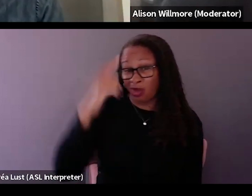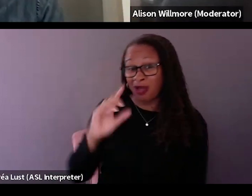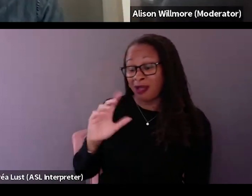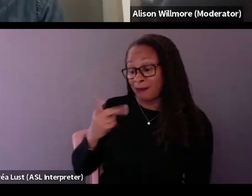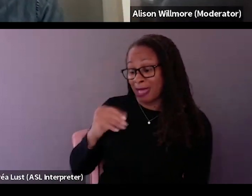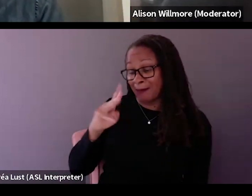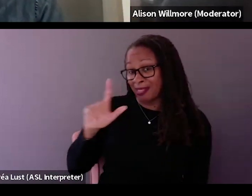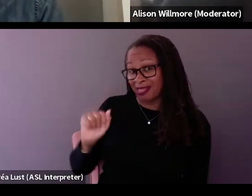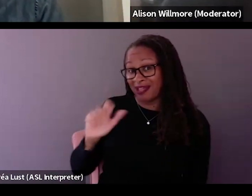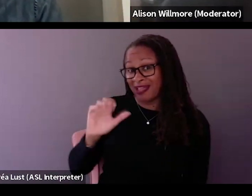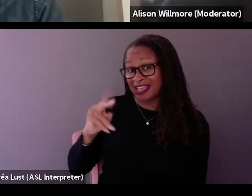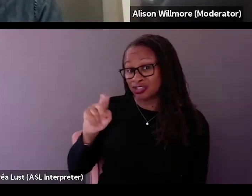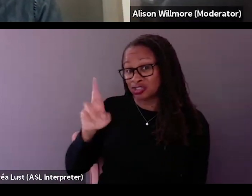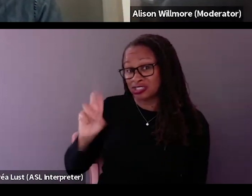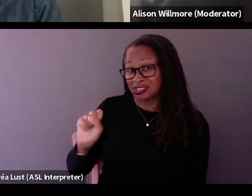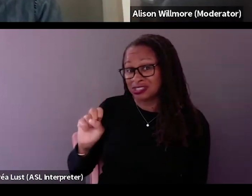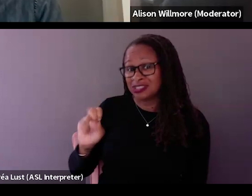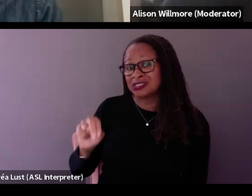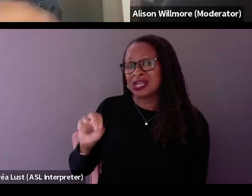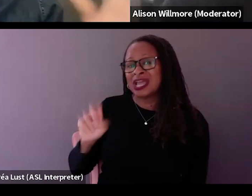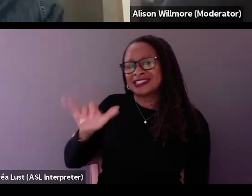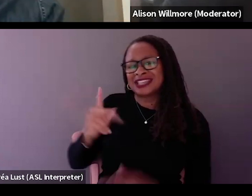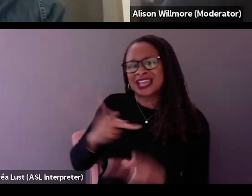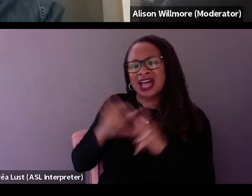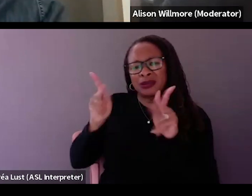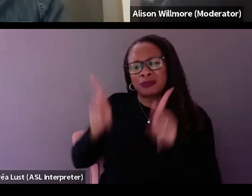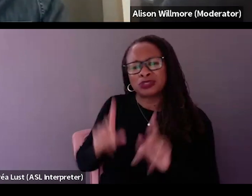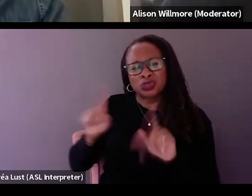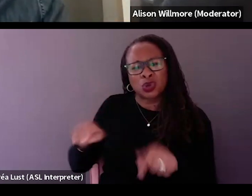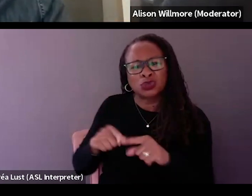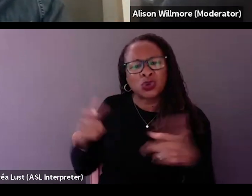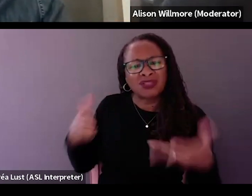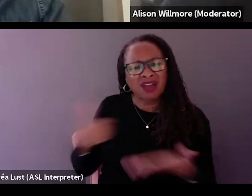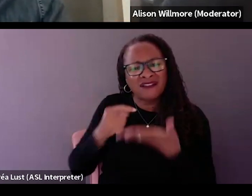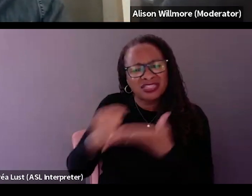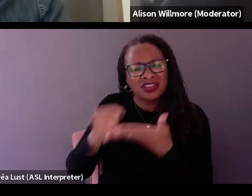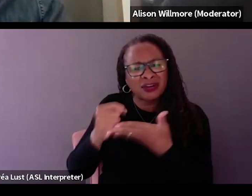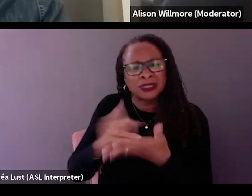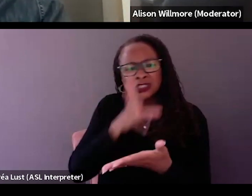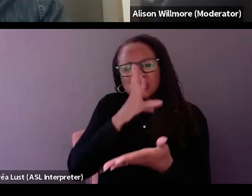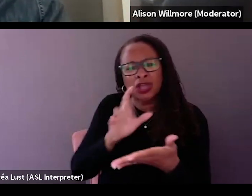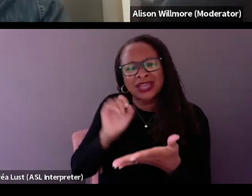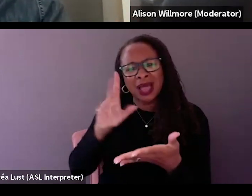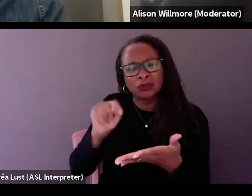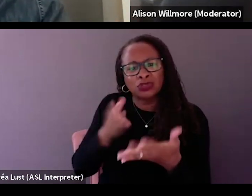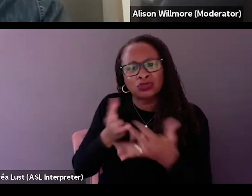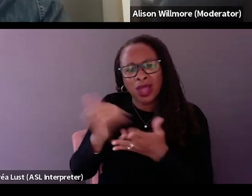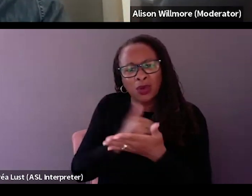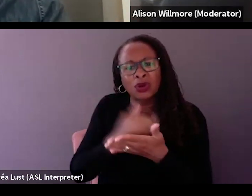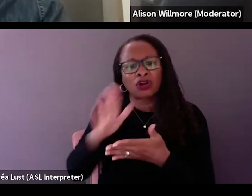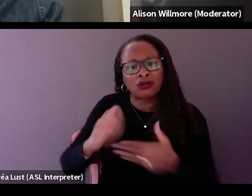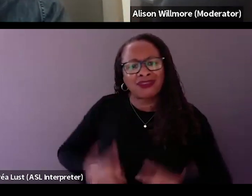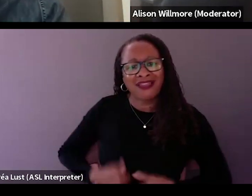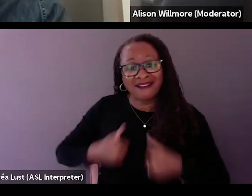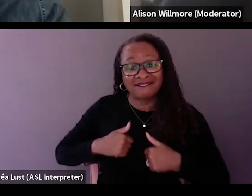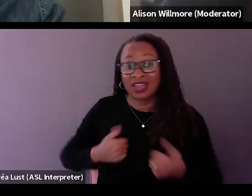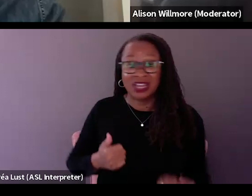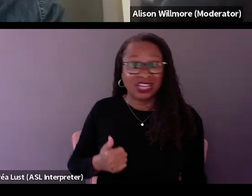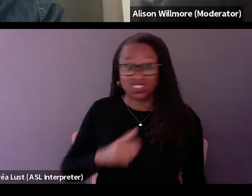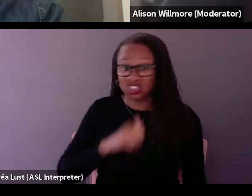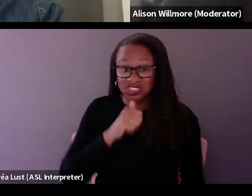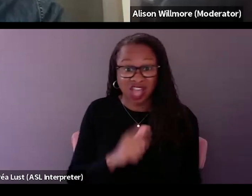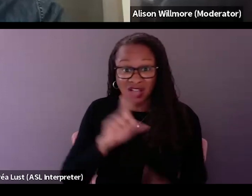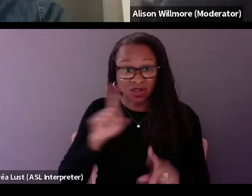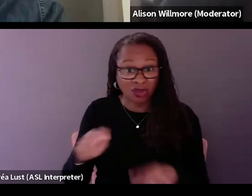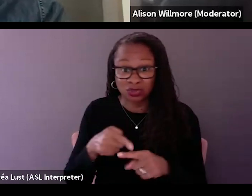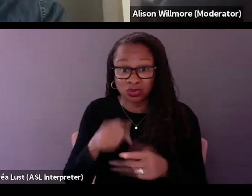of therapy and have talked this out throughout her life. And she hasn't been. Like her form of therapy has been her journaling